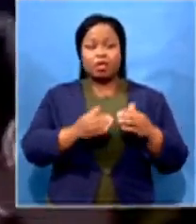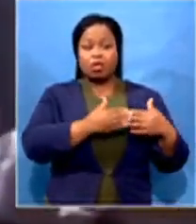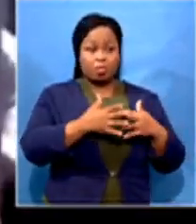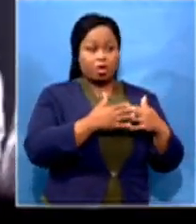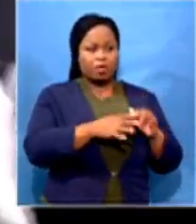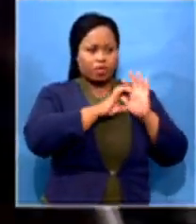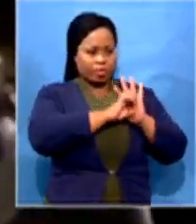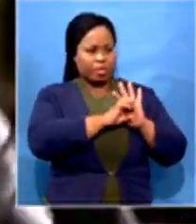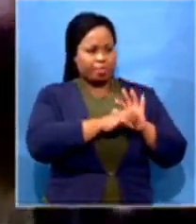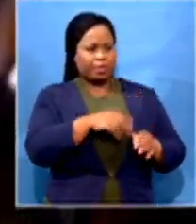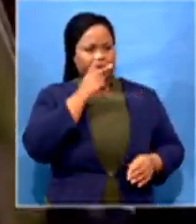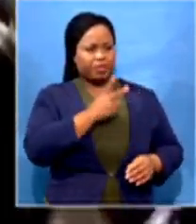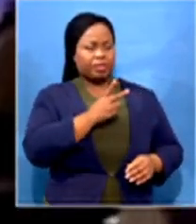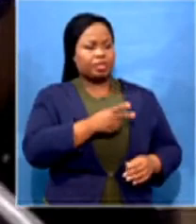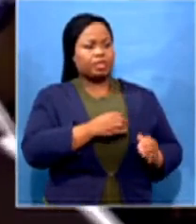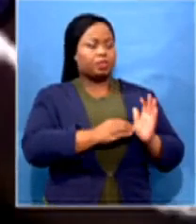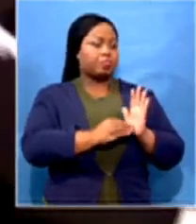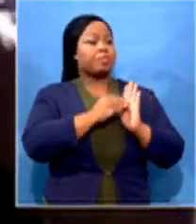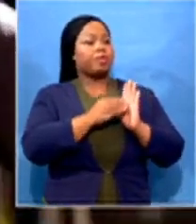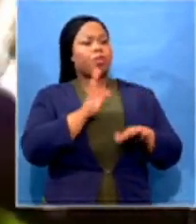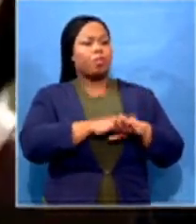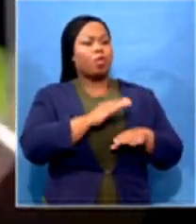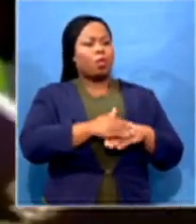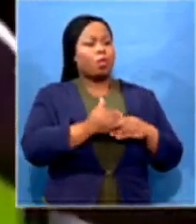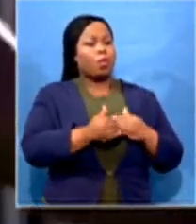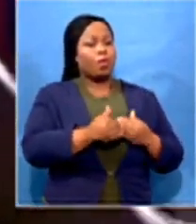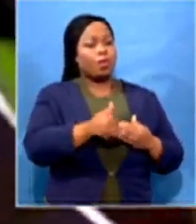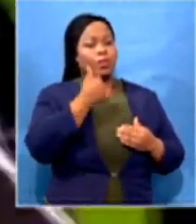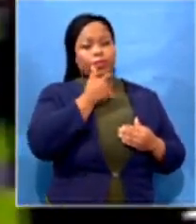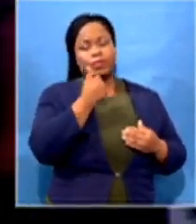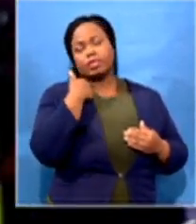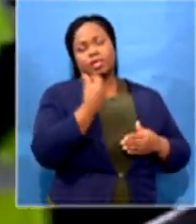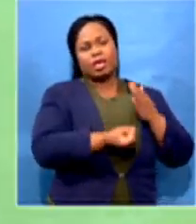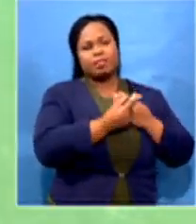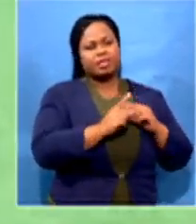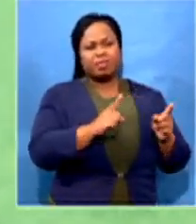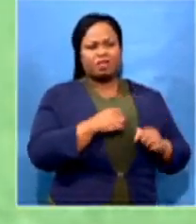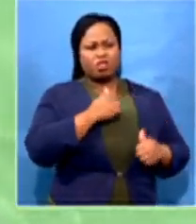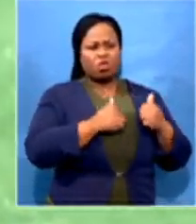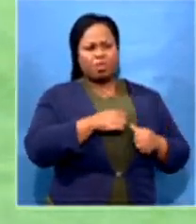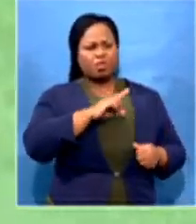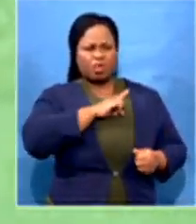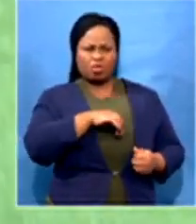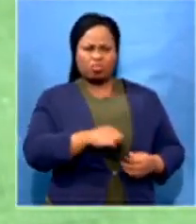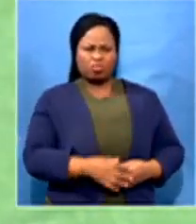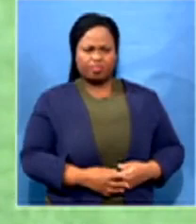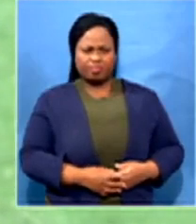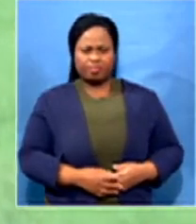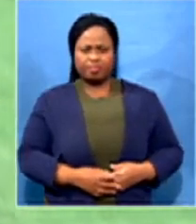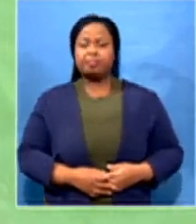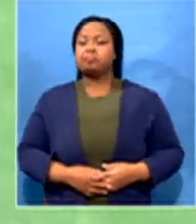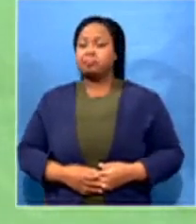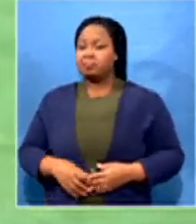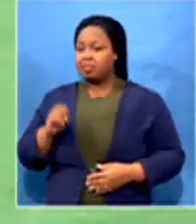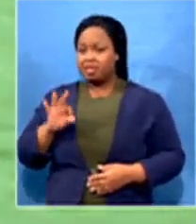records have been set quite regularly in recent times, but not so much in the Comrades. Why is that? Well, if I was